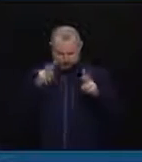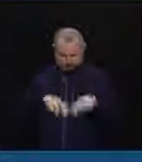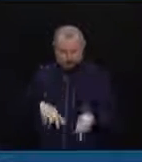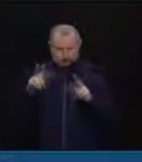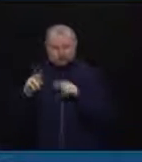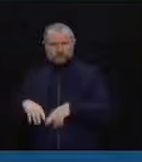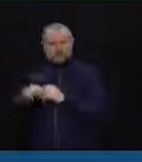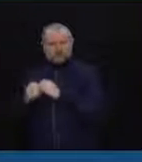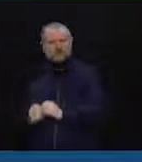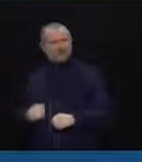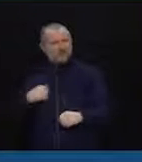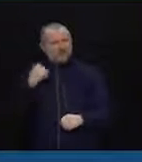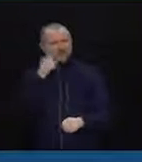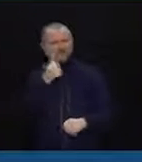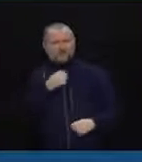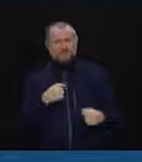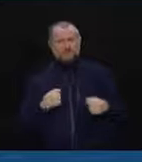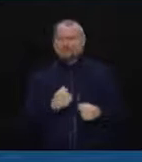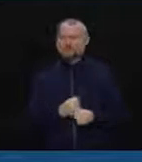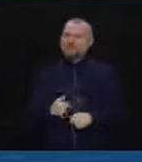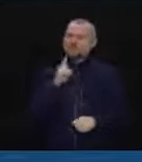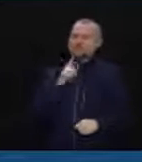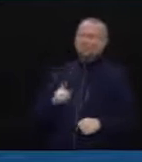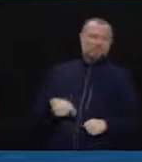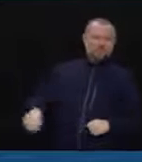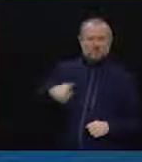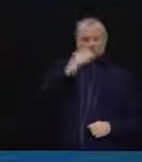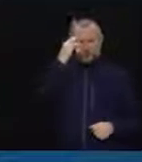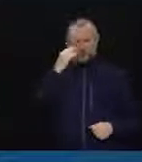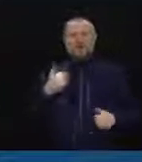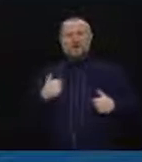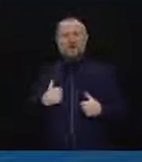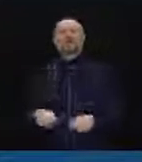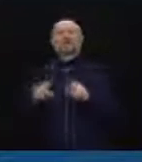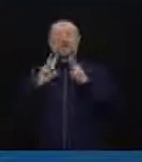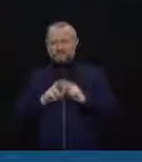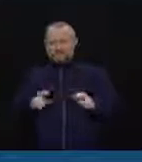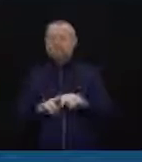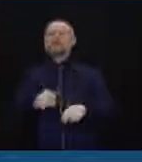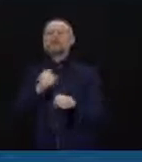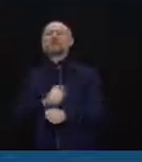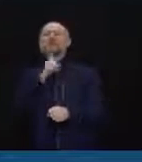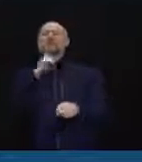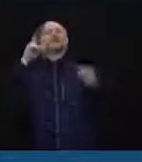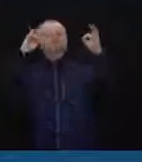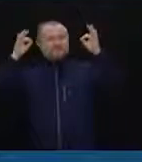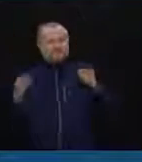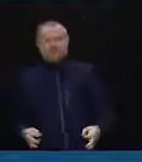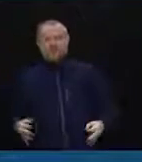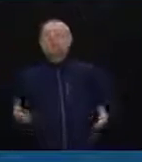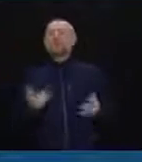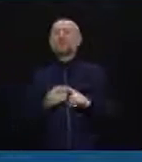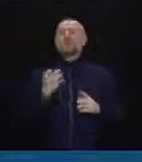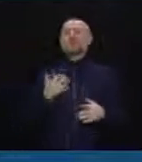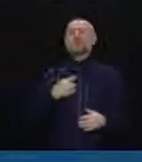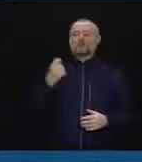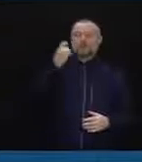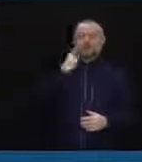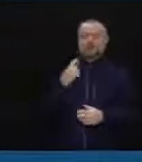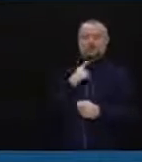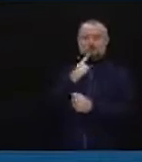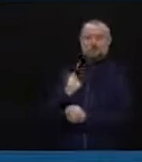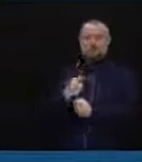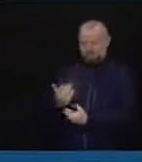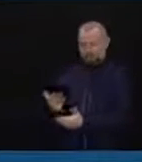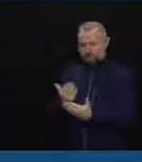will be making that decision, we'll be making that decision based on the most recent data available to us. And that is assessing the